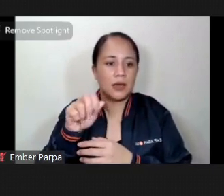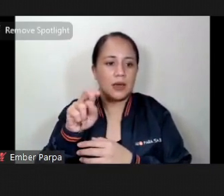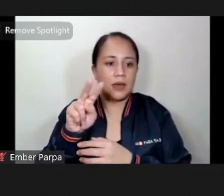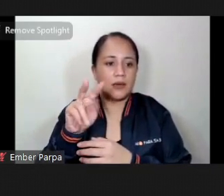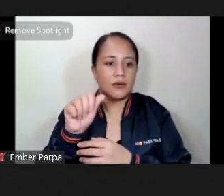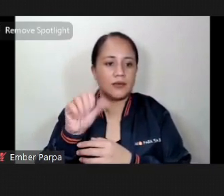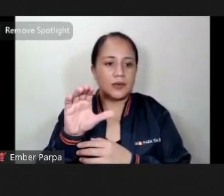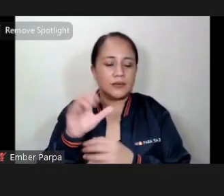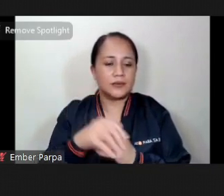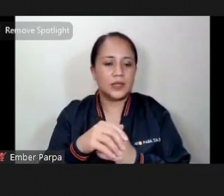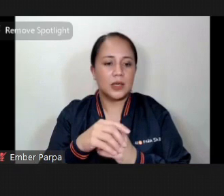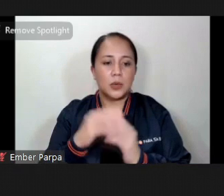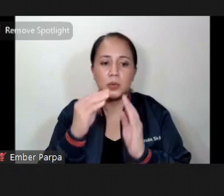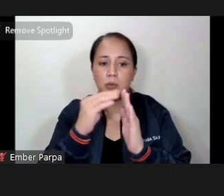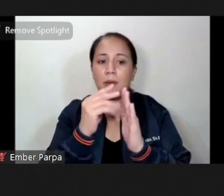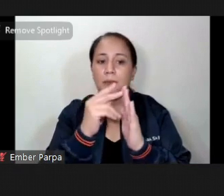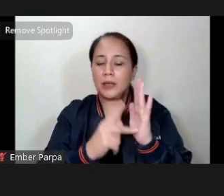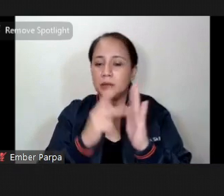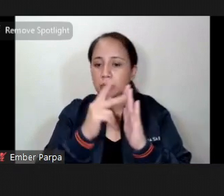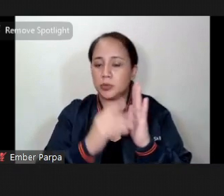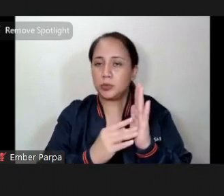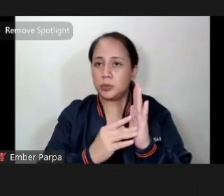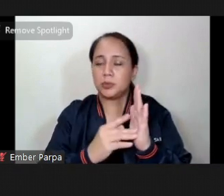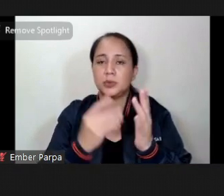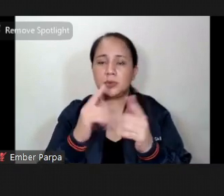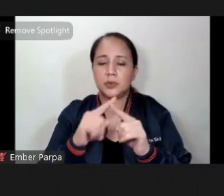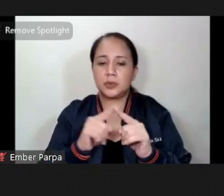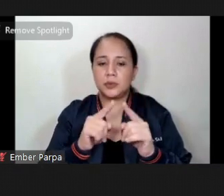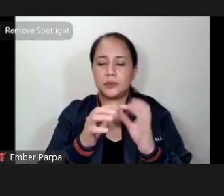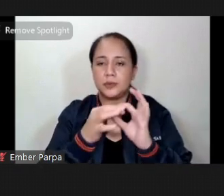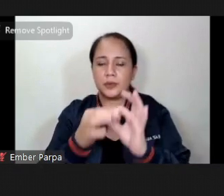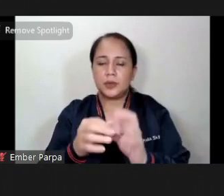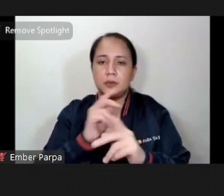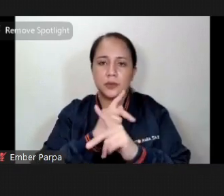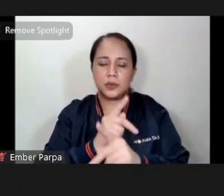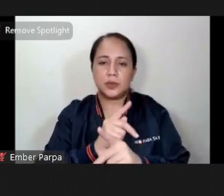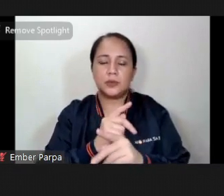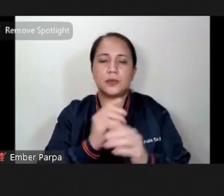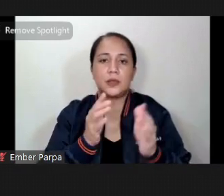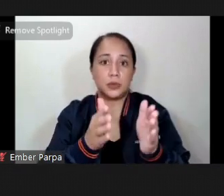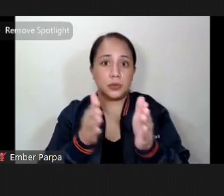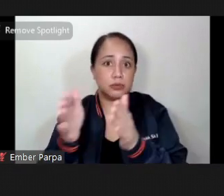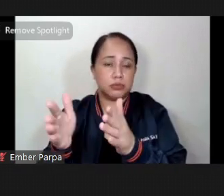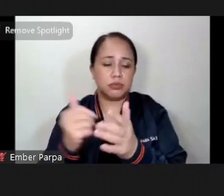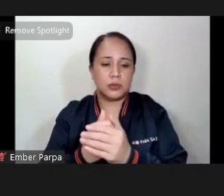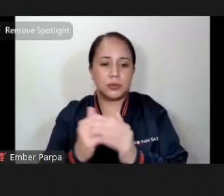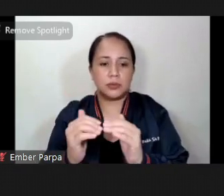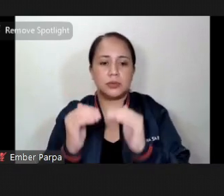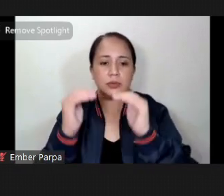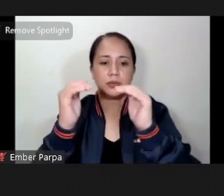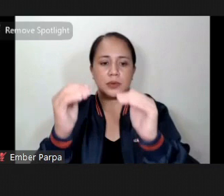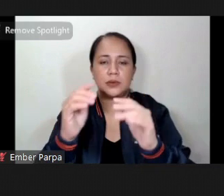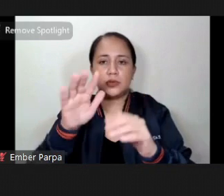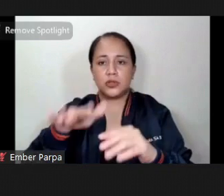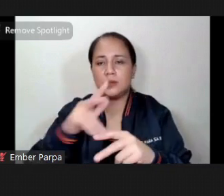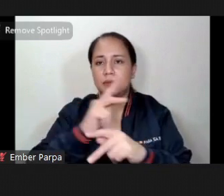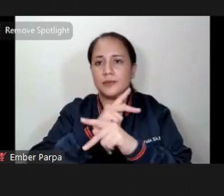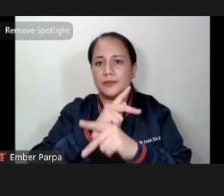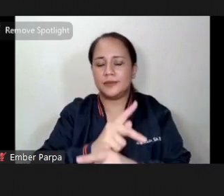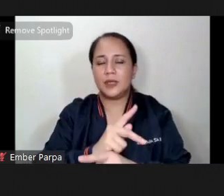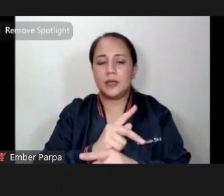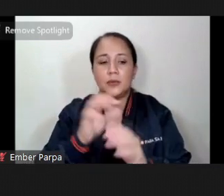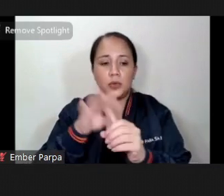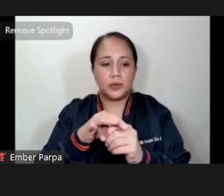existing policies pertaining to child protection services and mechanisms and scale up funding for child protection